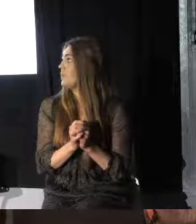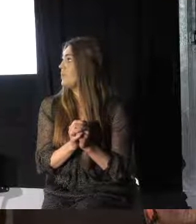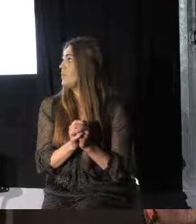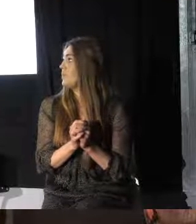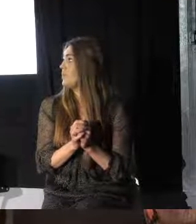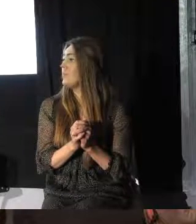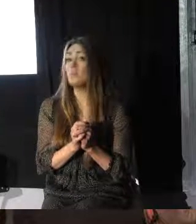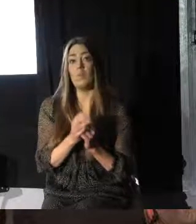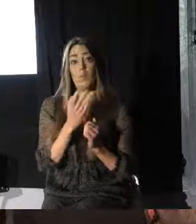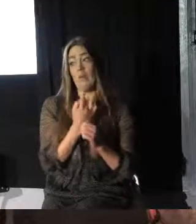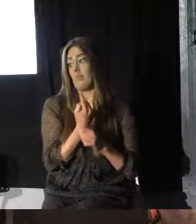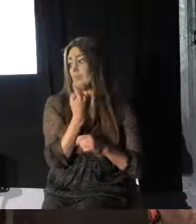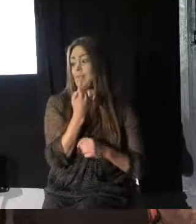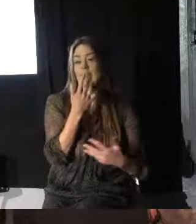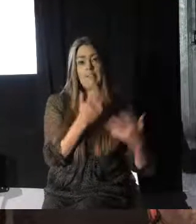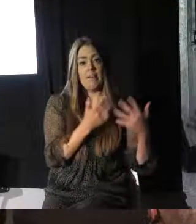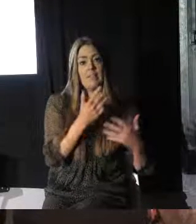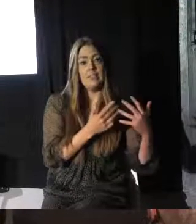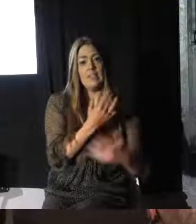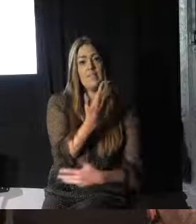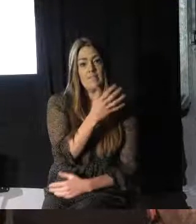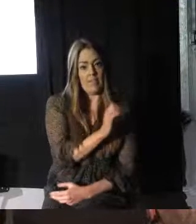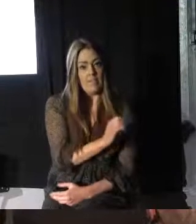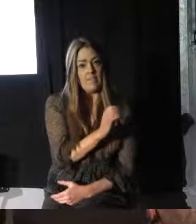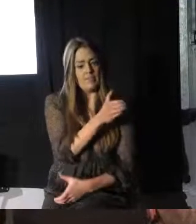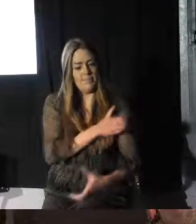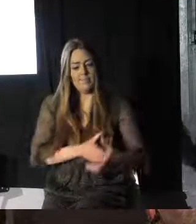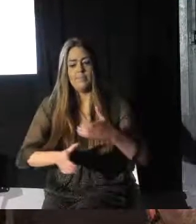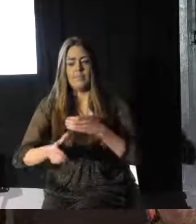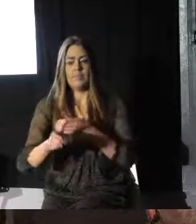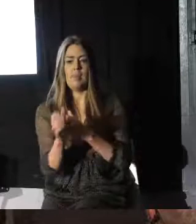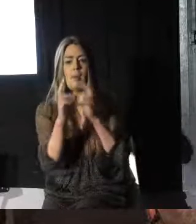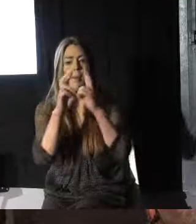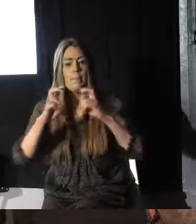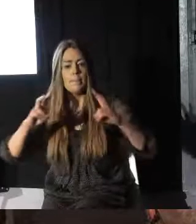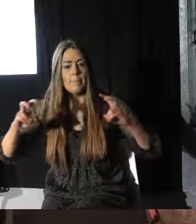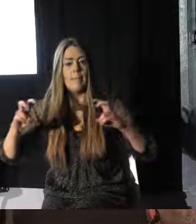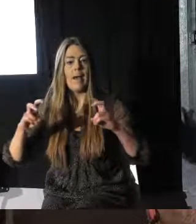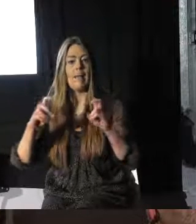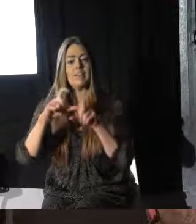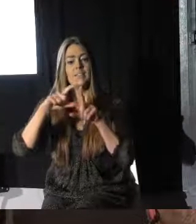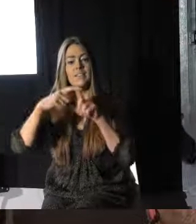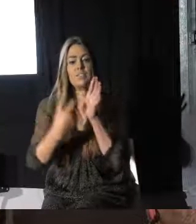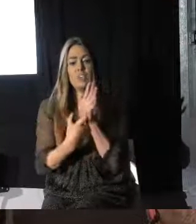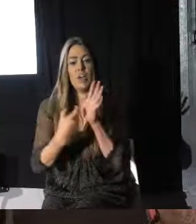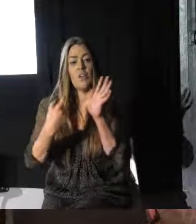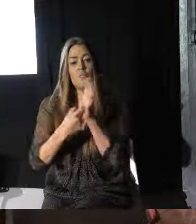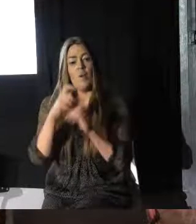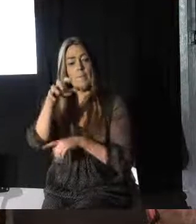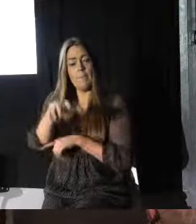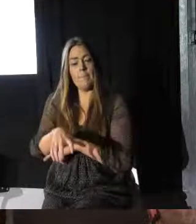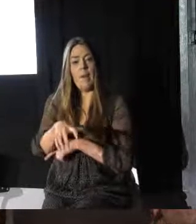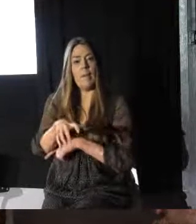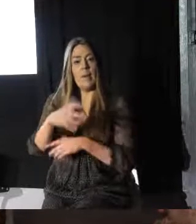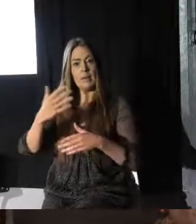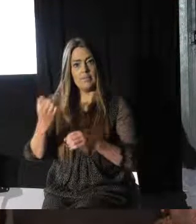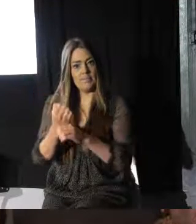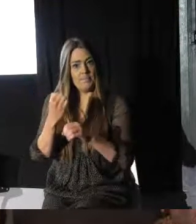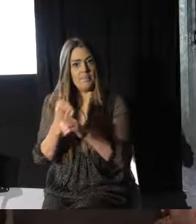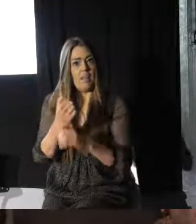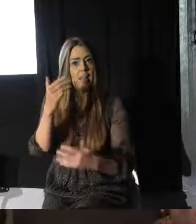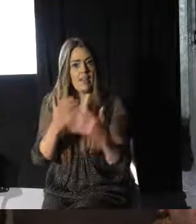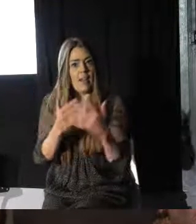in 1950. In its place, the Palast der Republik is inaugurated in 1976.